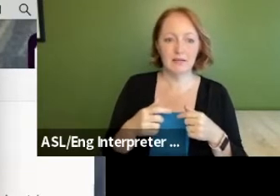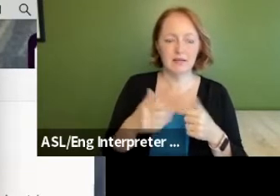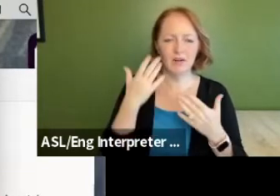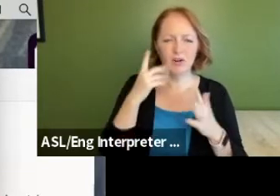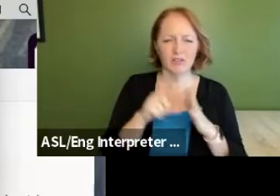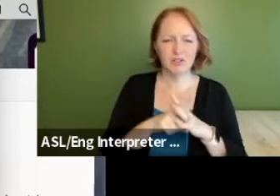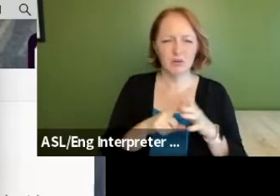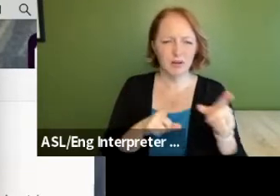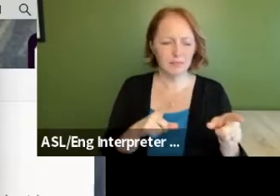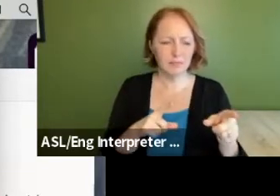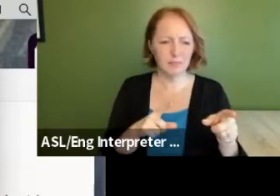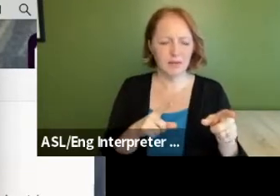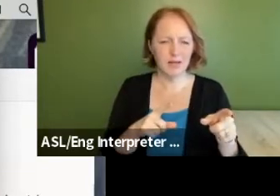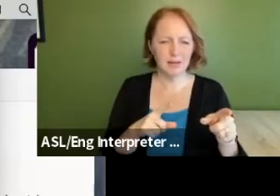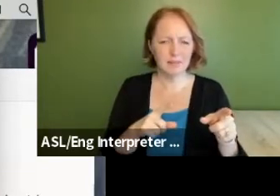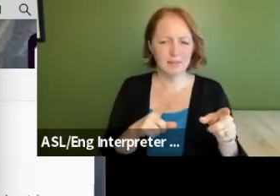up,